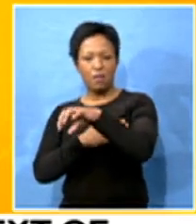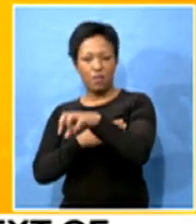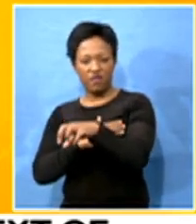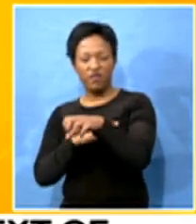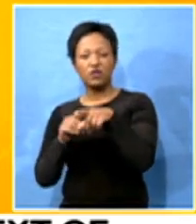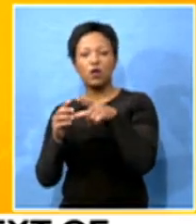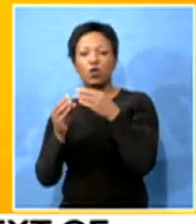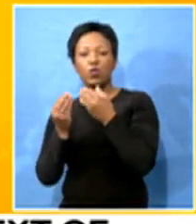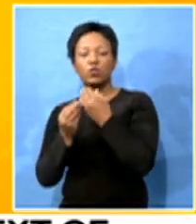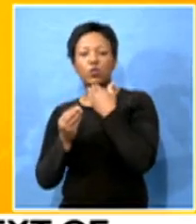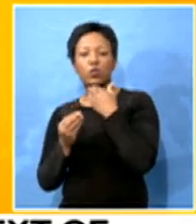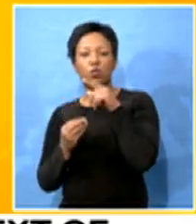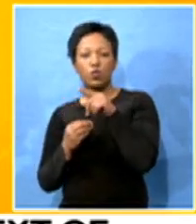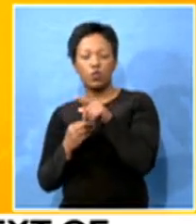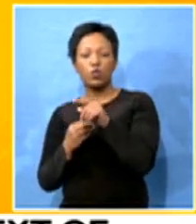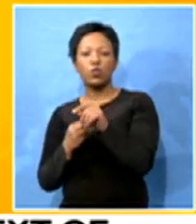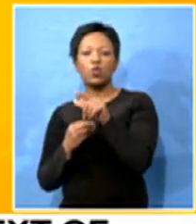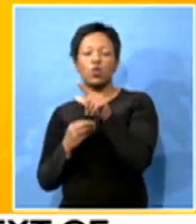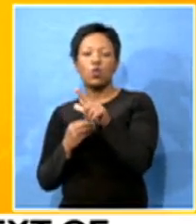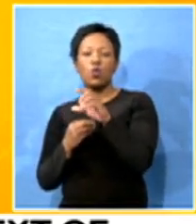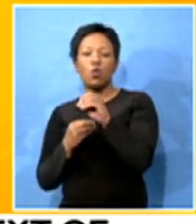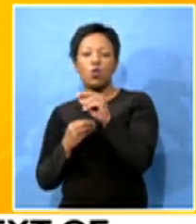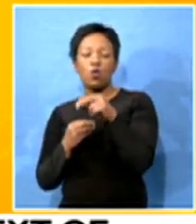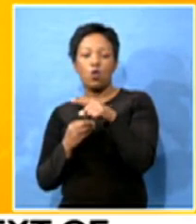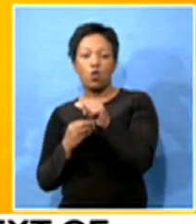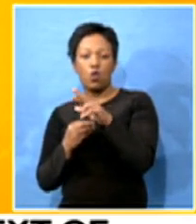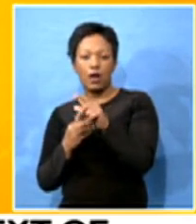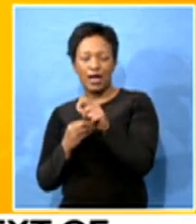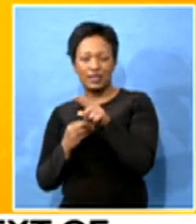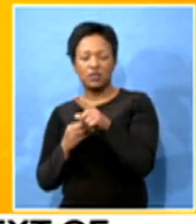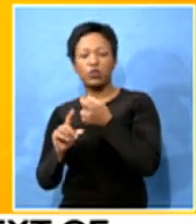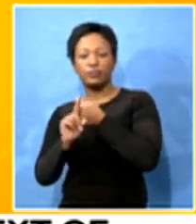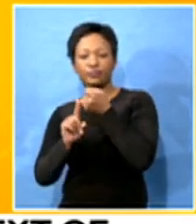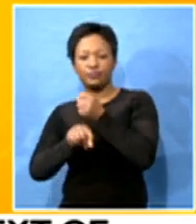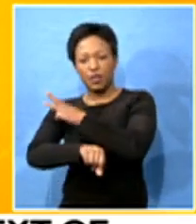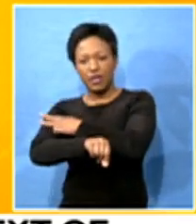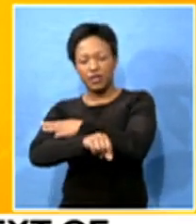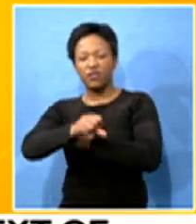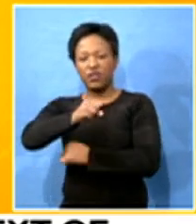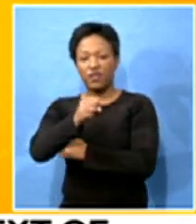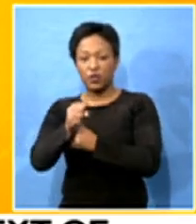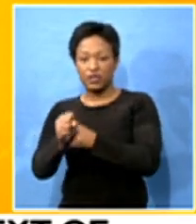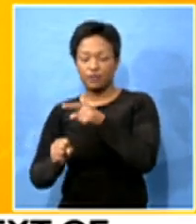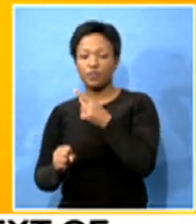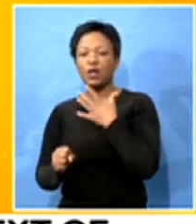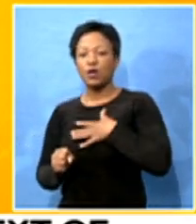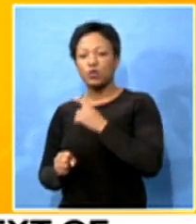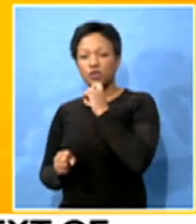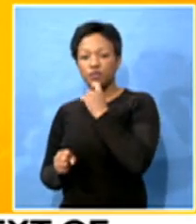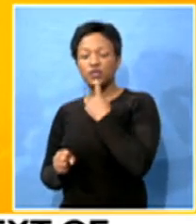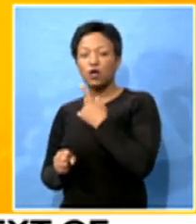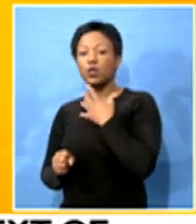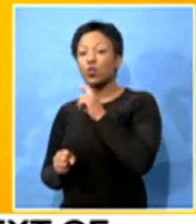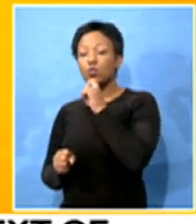Hassen Lorgat, who is the Policy and Advocacy Manager from the Benchmarks Foundation. So let me say good morning to both of our